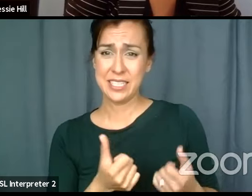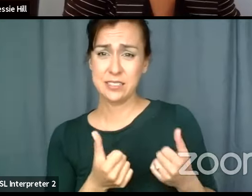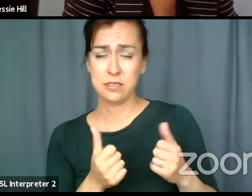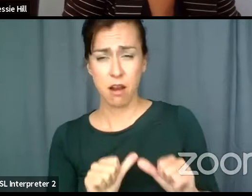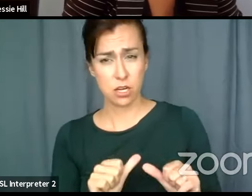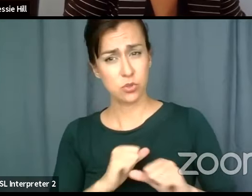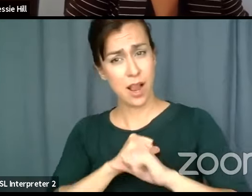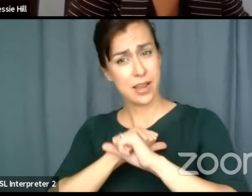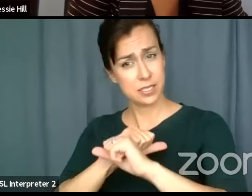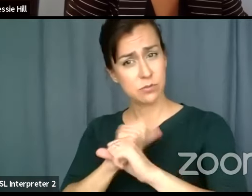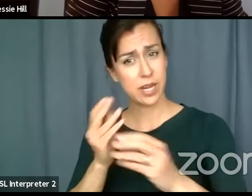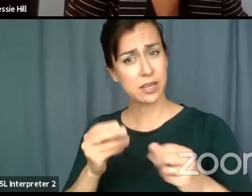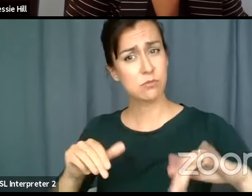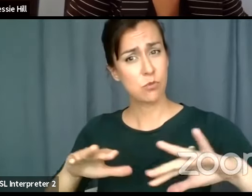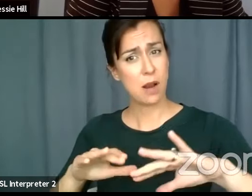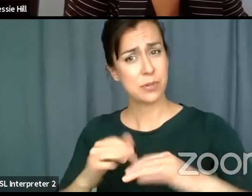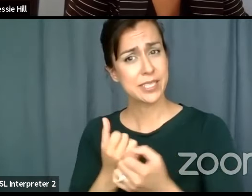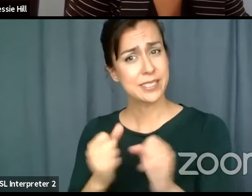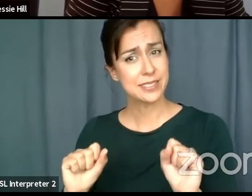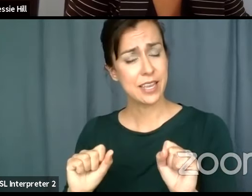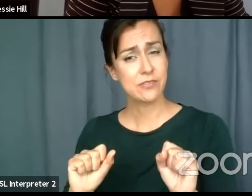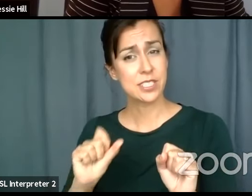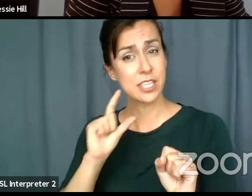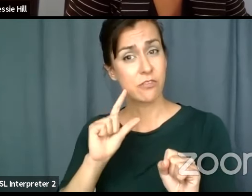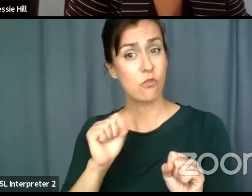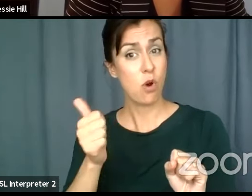safety, not only for others, but for themselves.